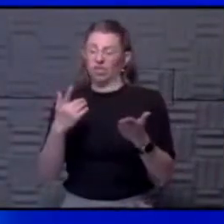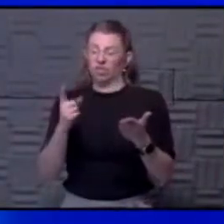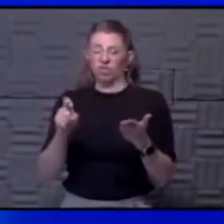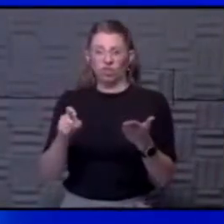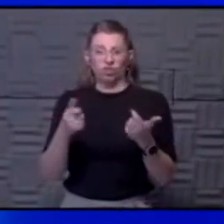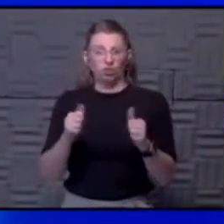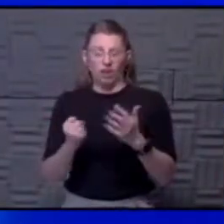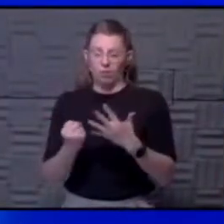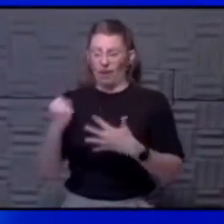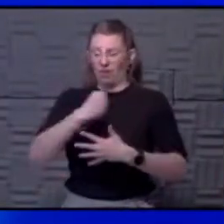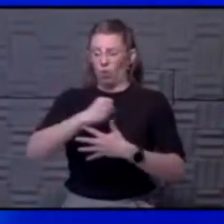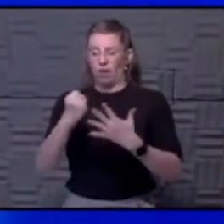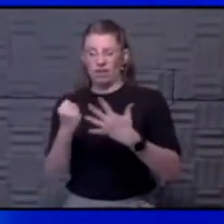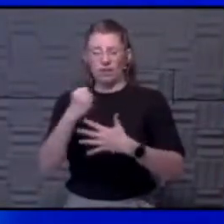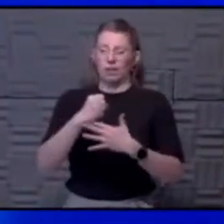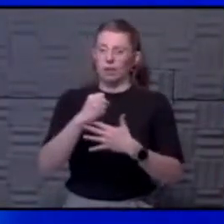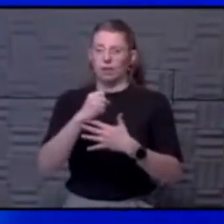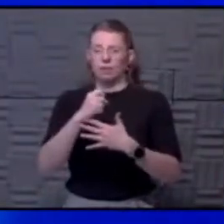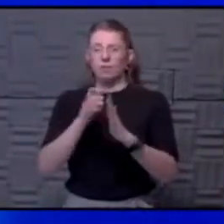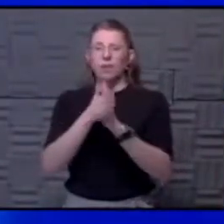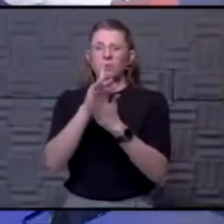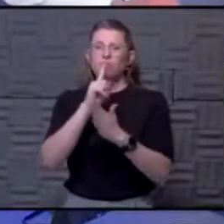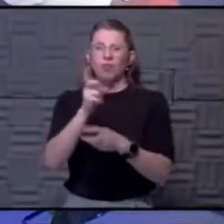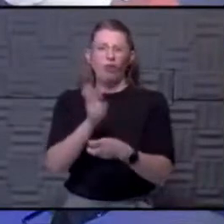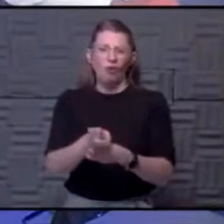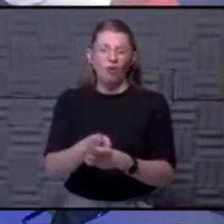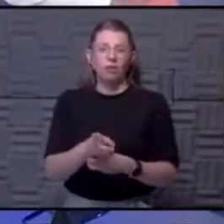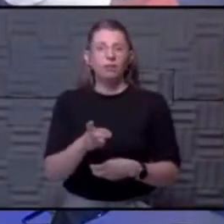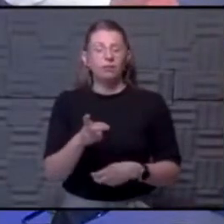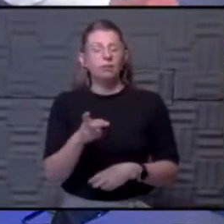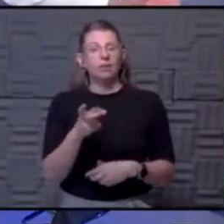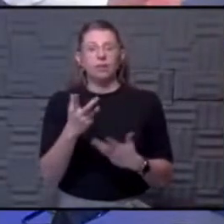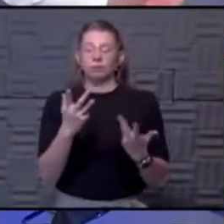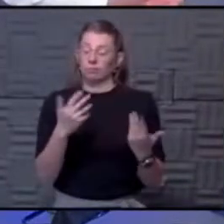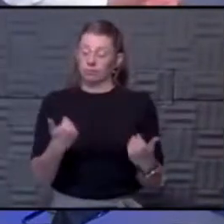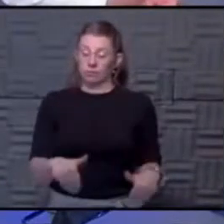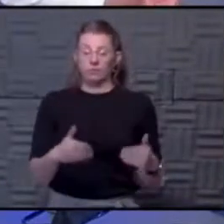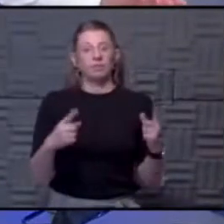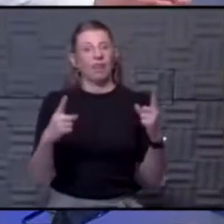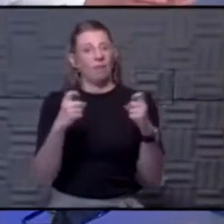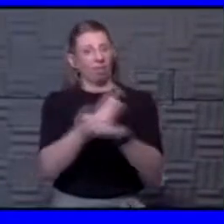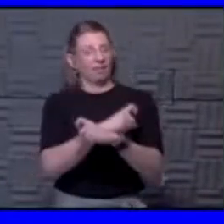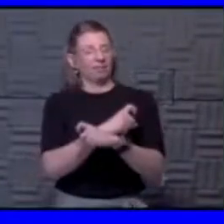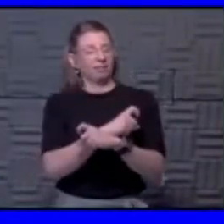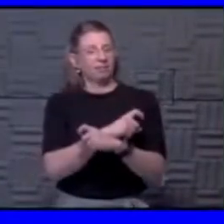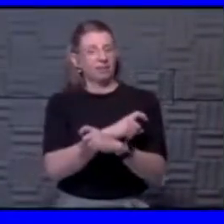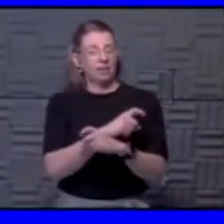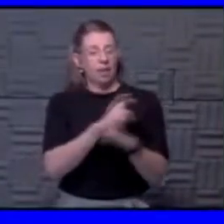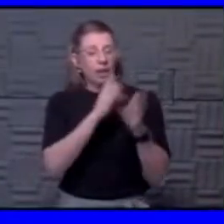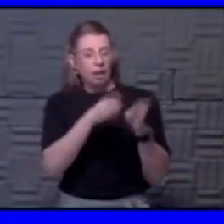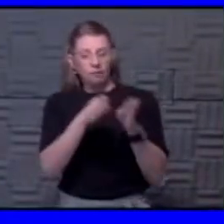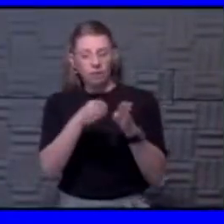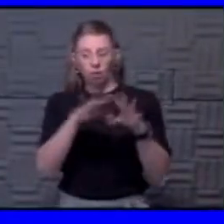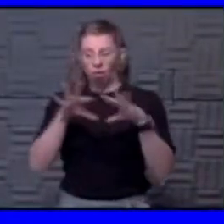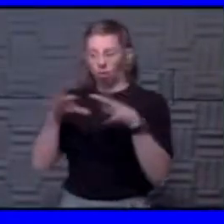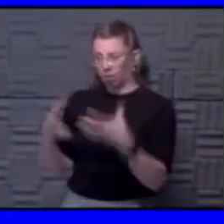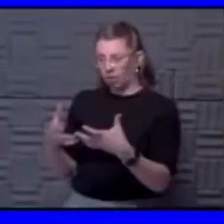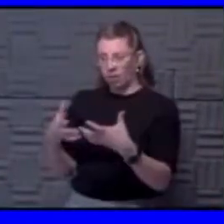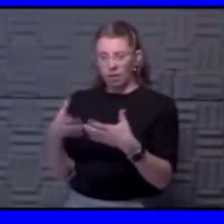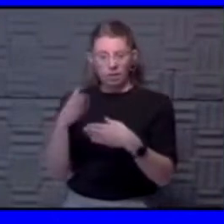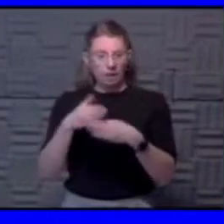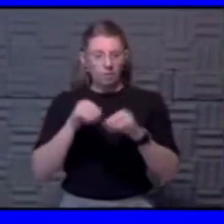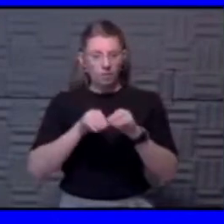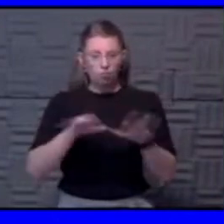try to prioritize it. It just gets really hard to do that. Yeah, there is that dichotomy there. I agree with both of you between individual and the collective and stopping